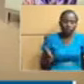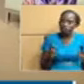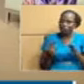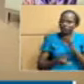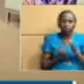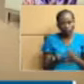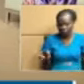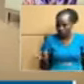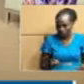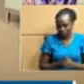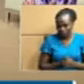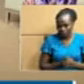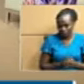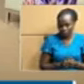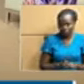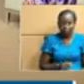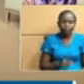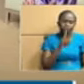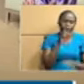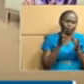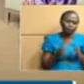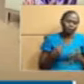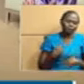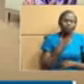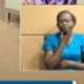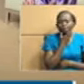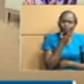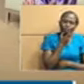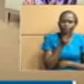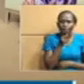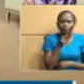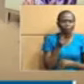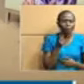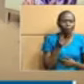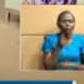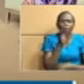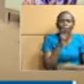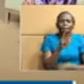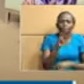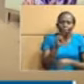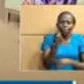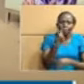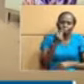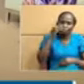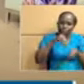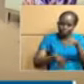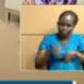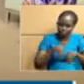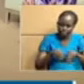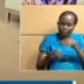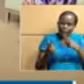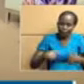to the resources. One of the things that amused me most is the first donation that we